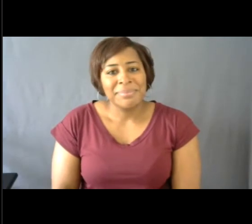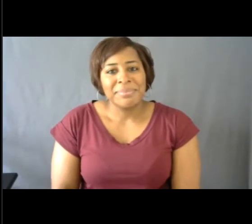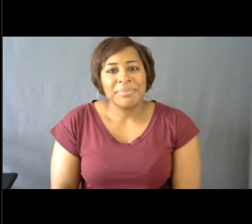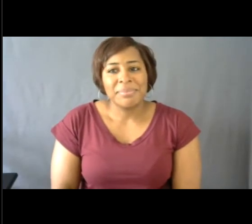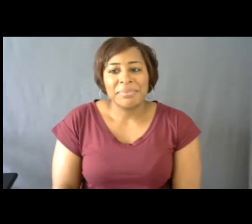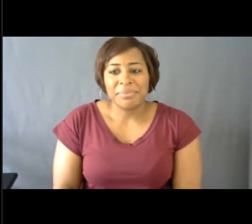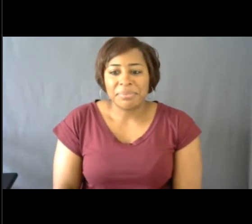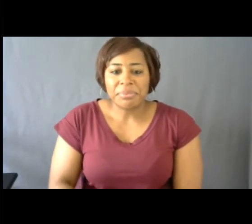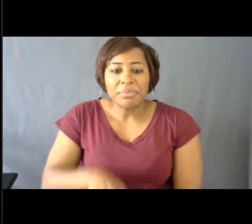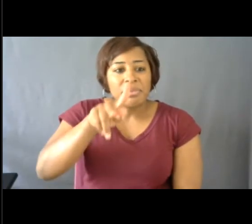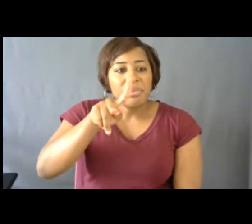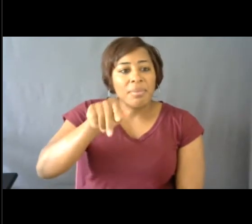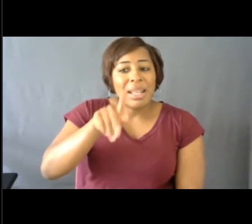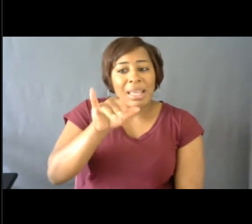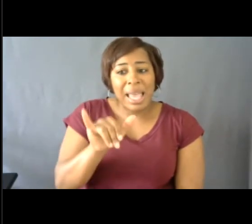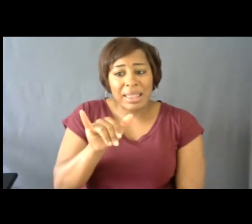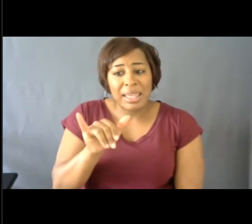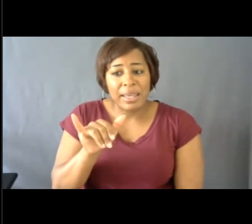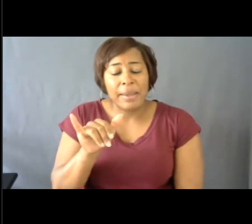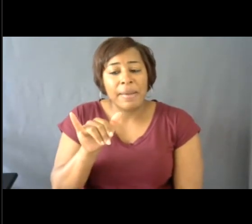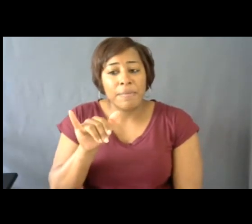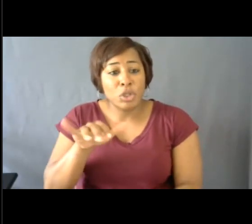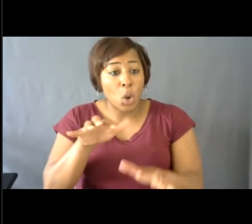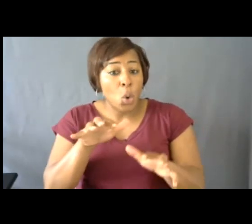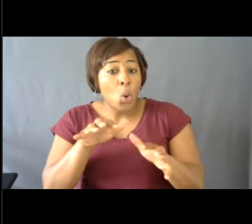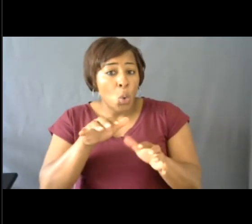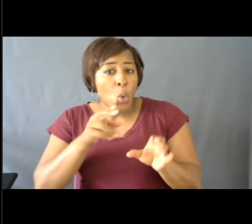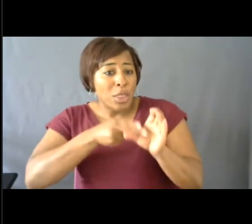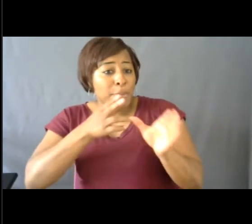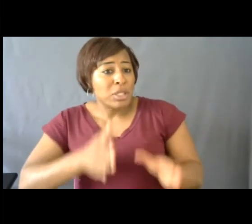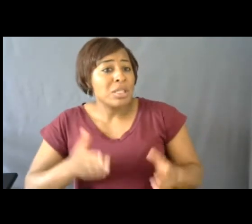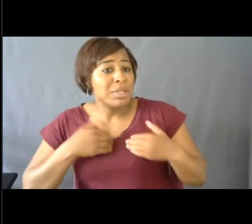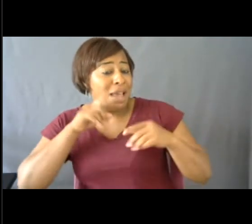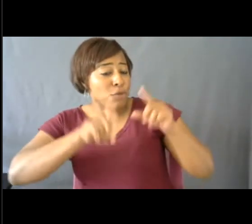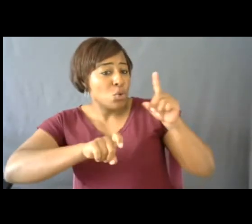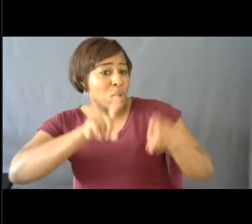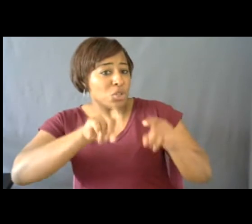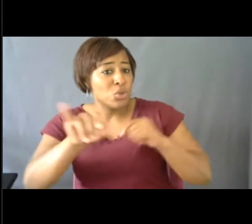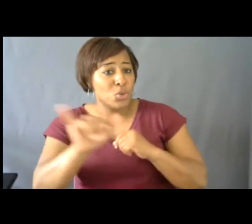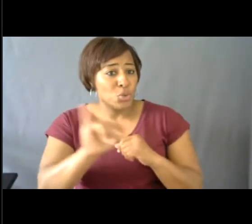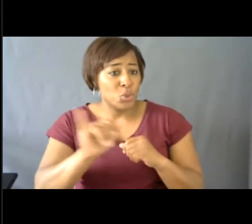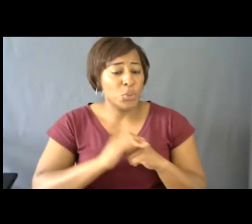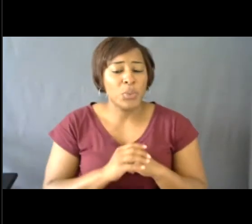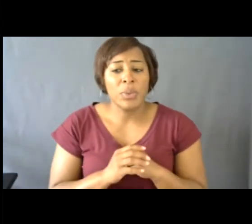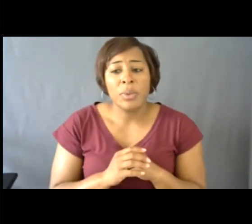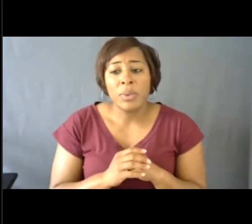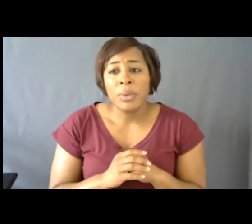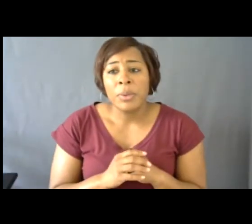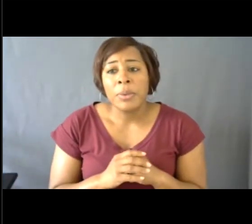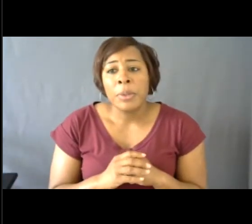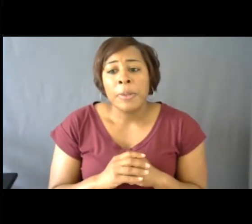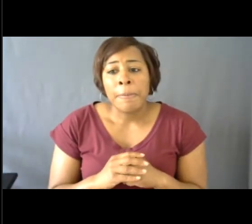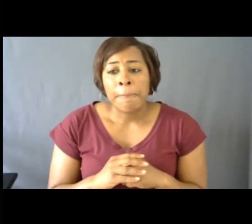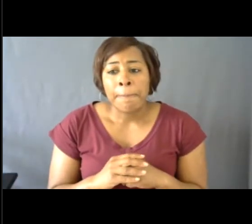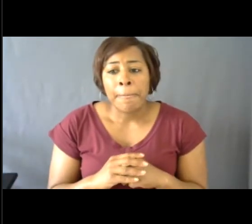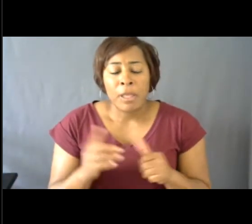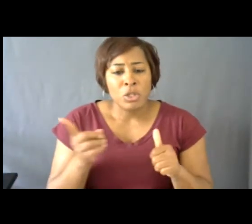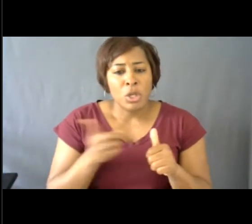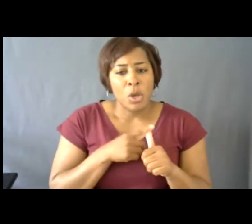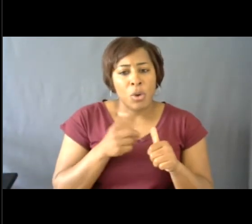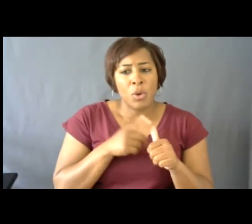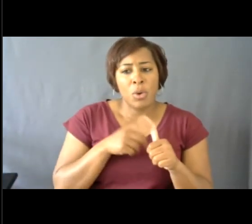And Kathy, I have some questions from the audience that we can propose to everybody, if you guys don't mind. The first one comes